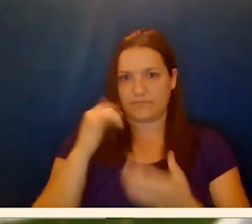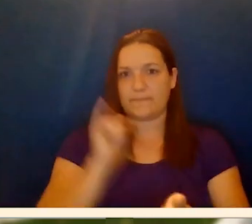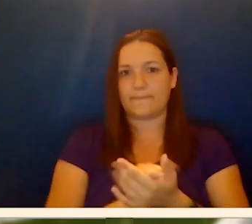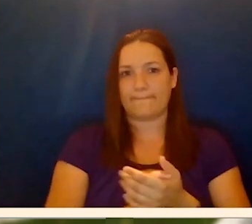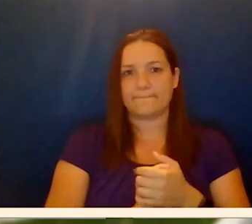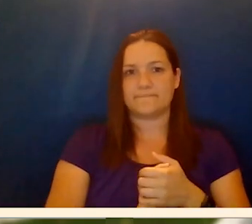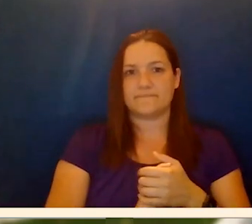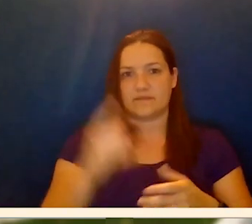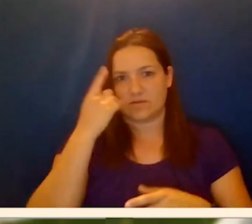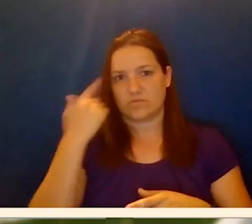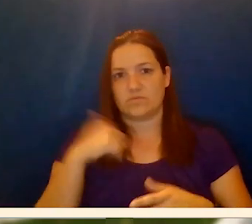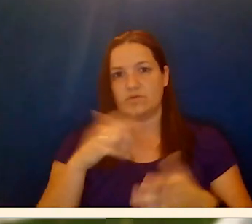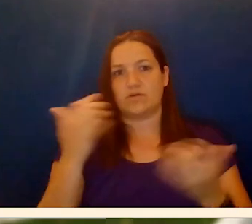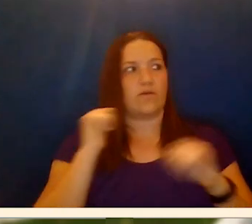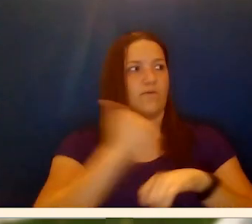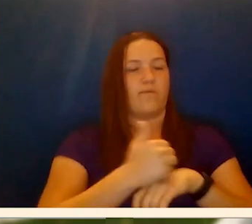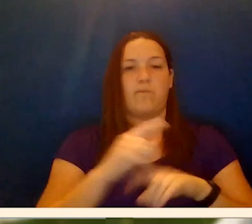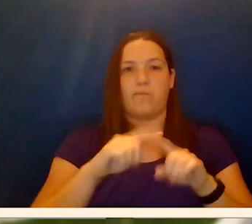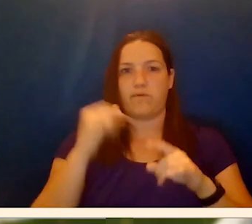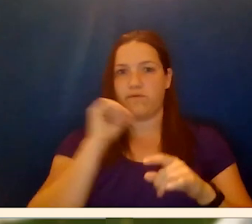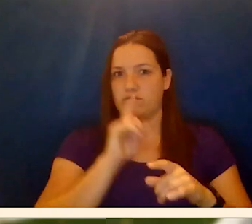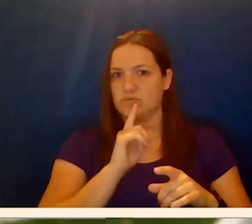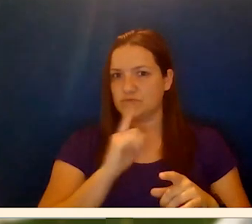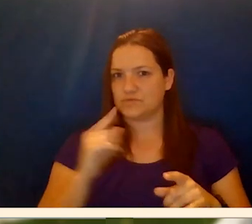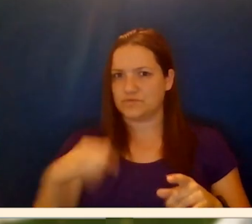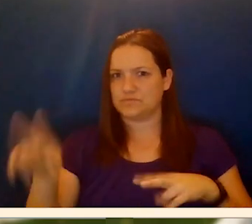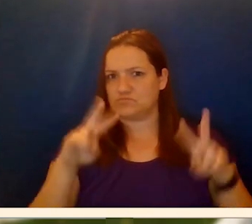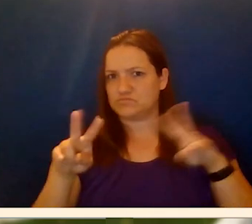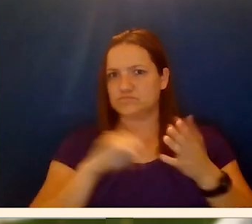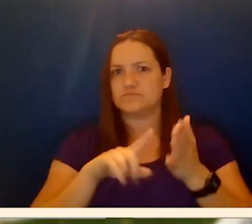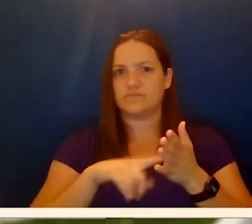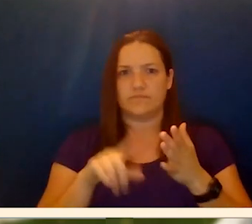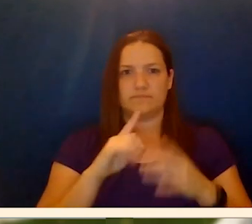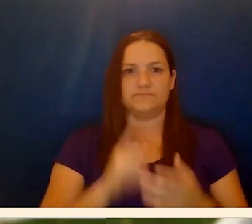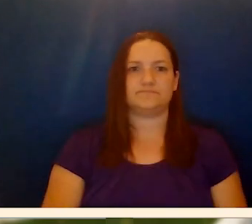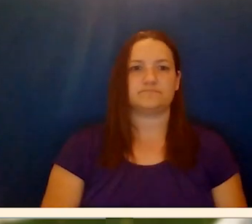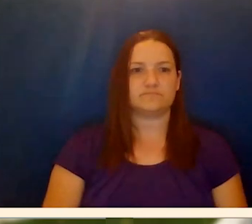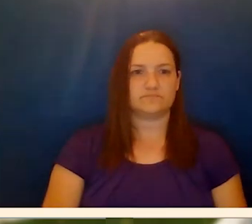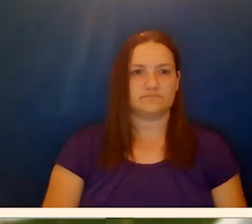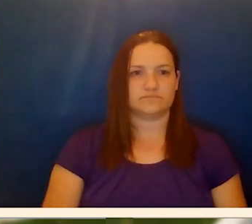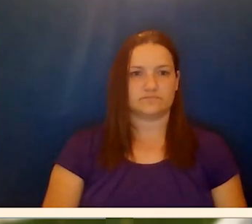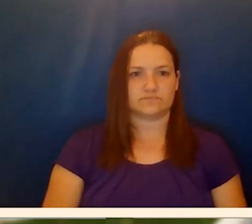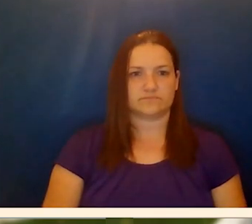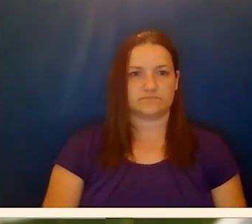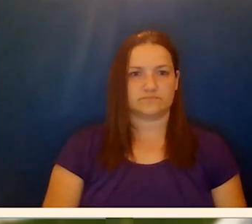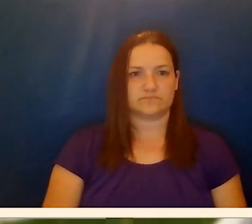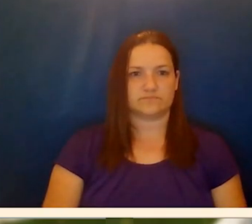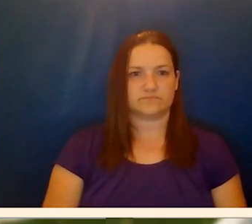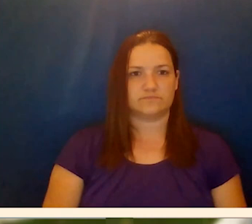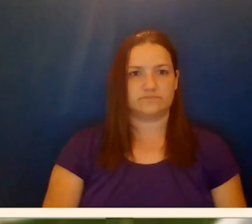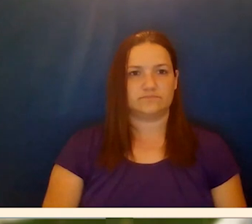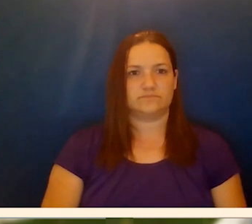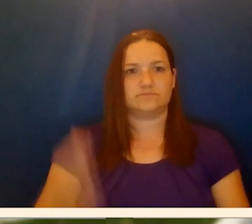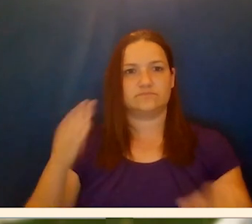not the case, we're going to make it the case. All right, so right after our press release went out